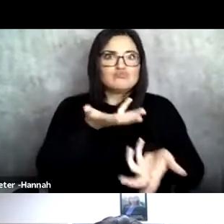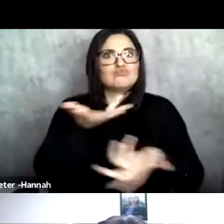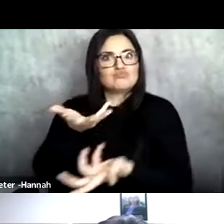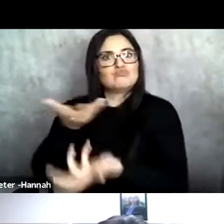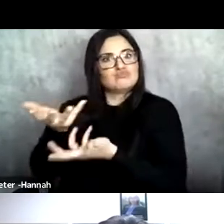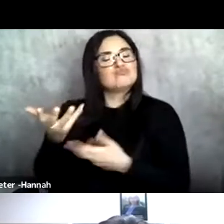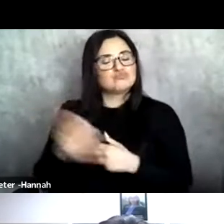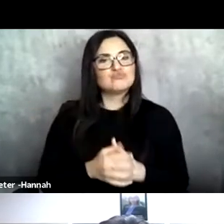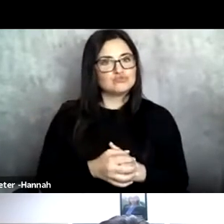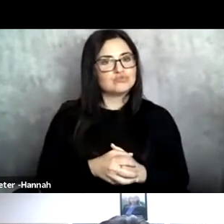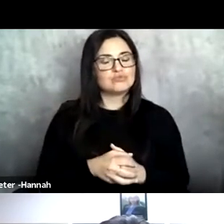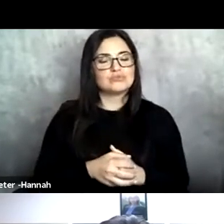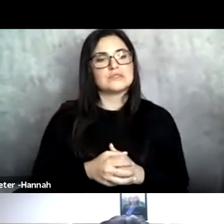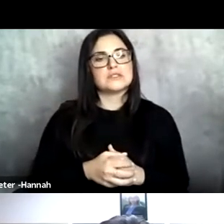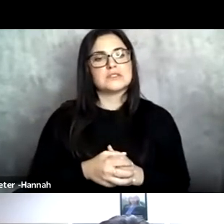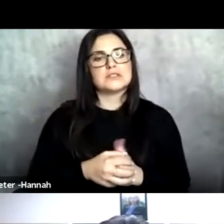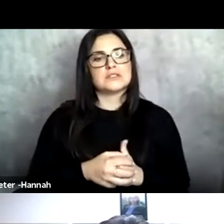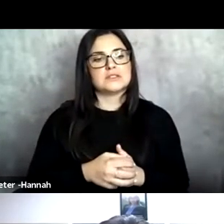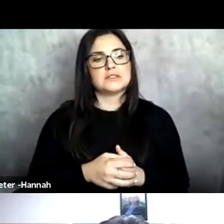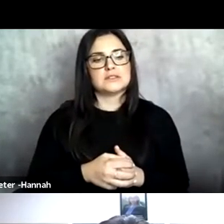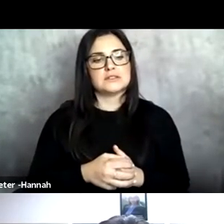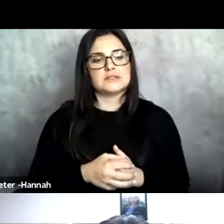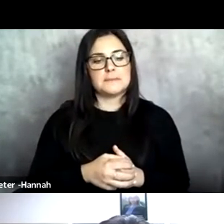least follow up, right? And so,